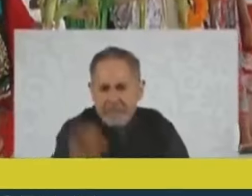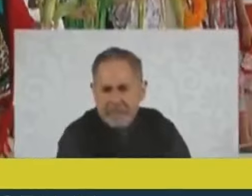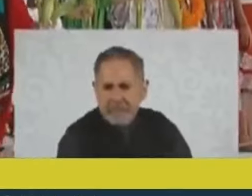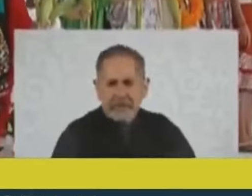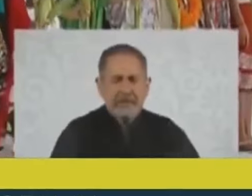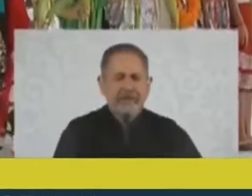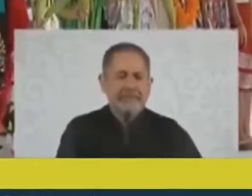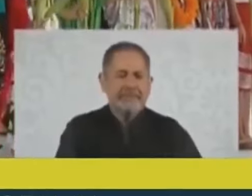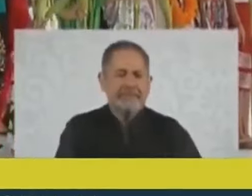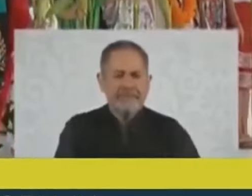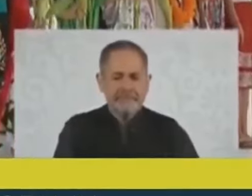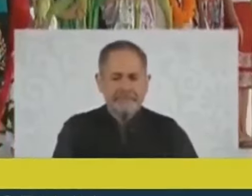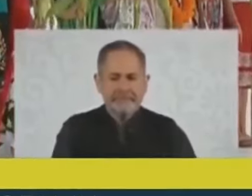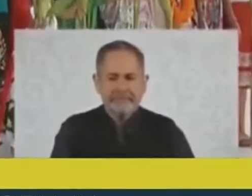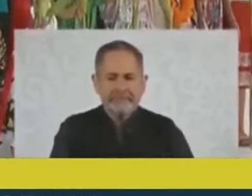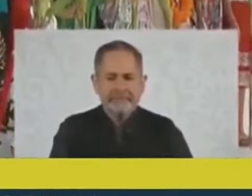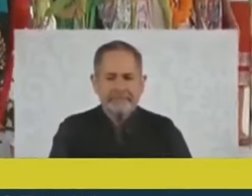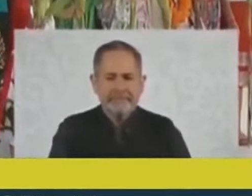repression against the people of Mexico.